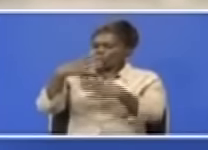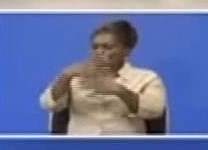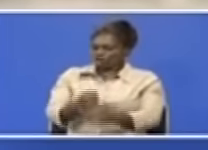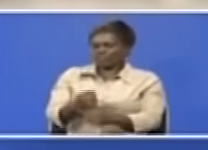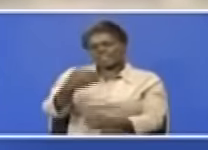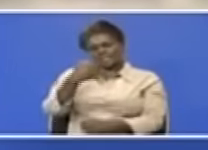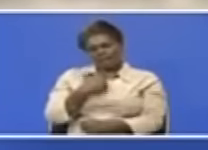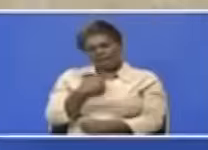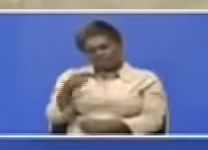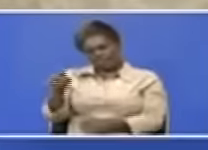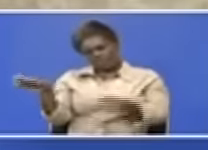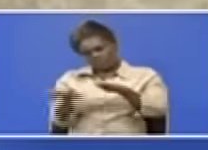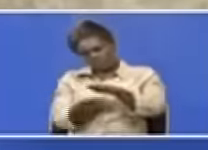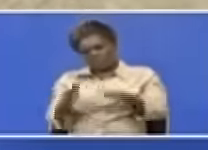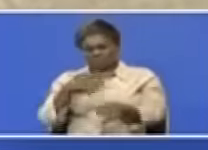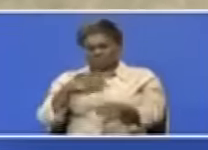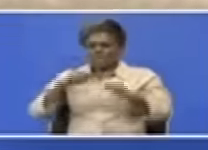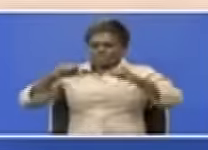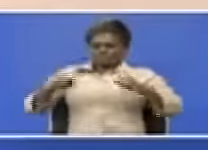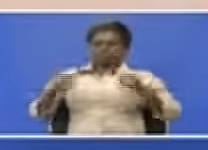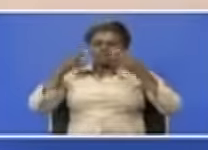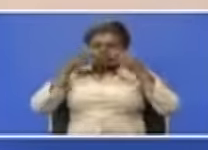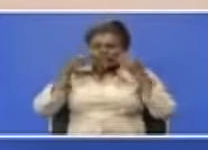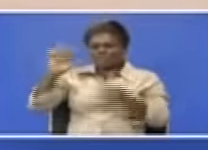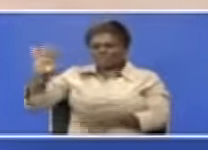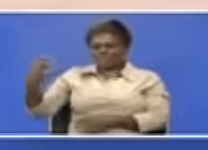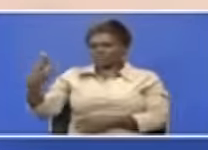with him being my deputy coach. Sofapaka, who finished third in